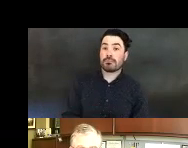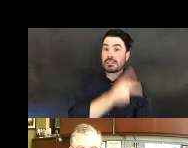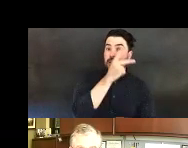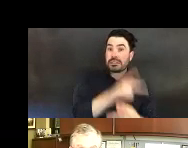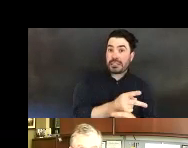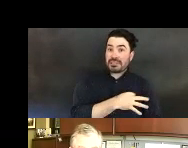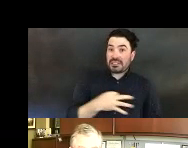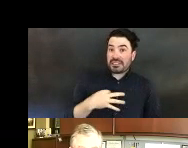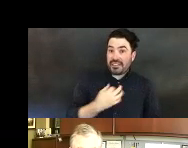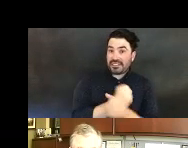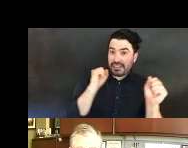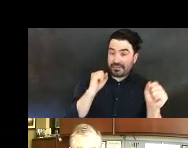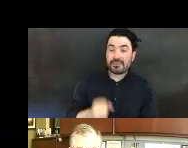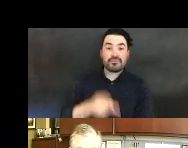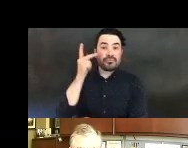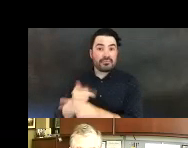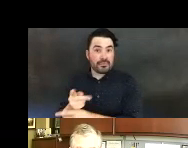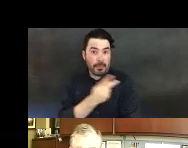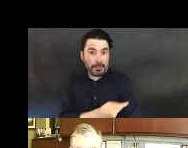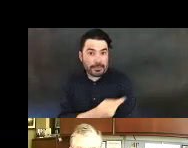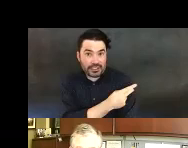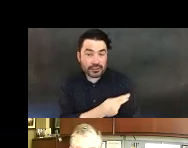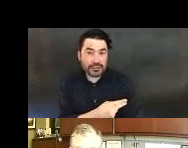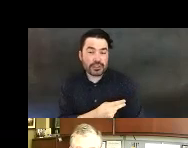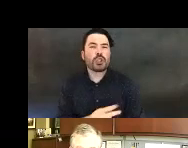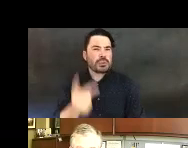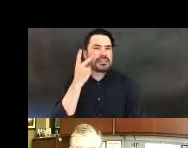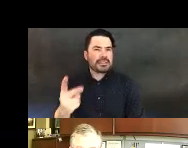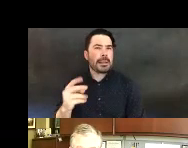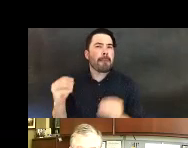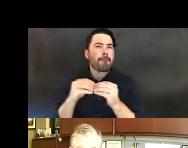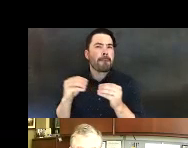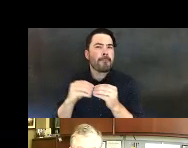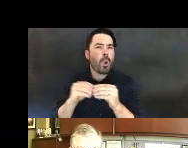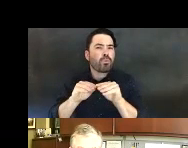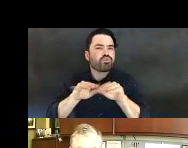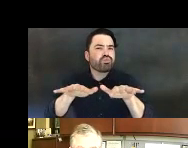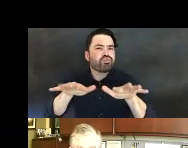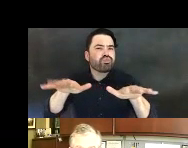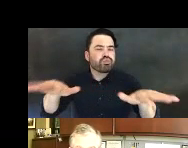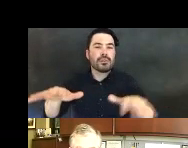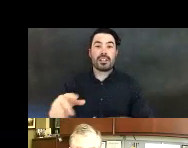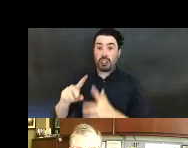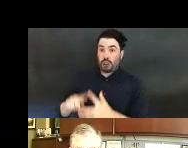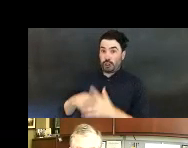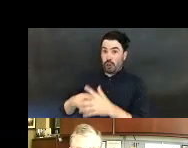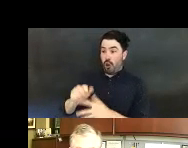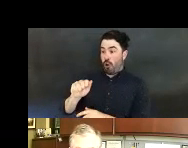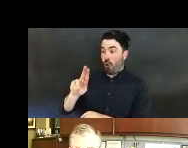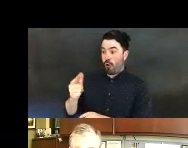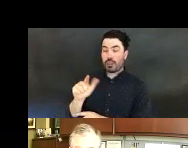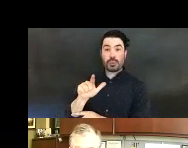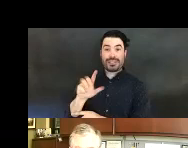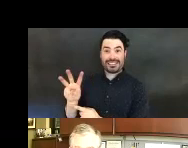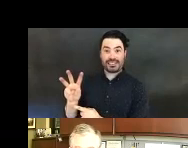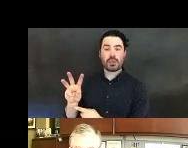safe, you'll be seeing as of the rollout, which will begin on August 26th, e-check-in functionality within Epic,